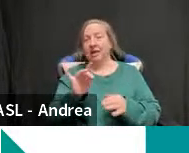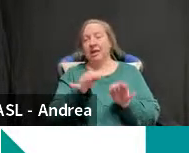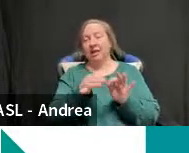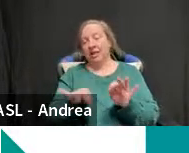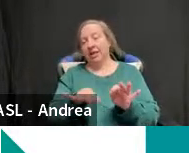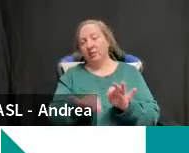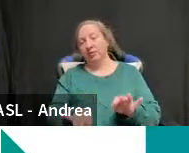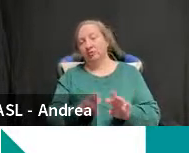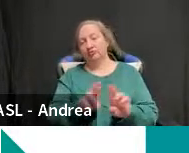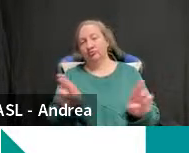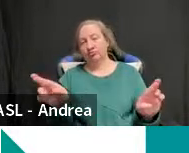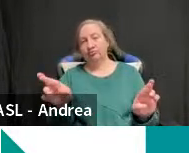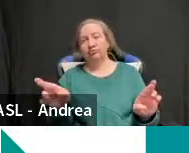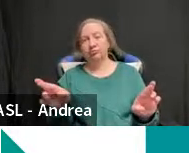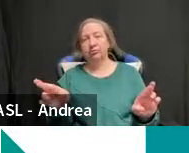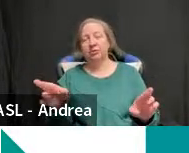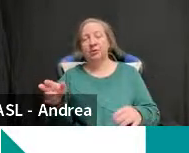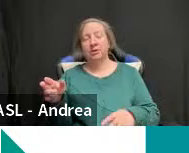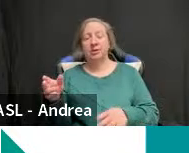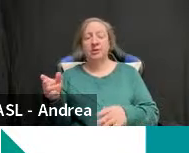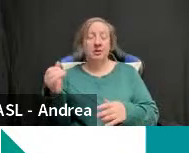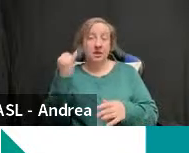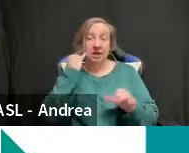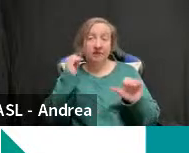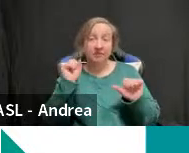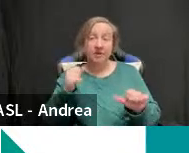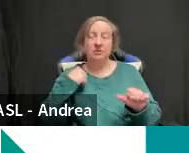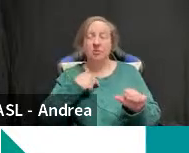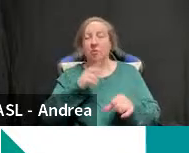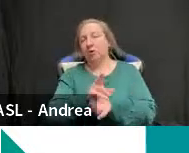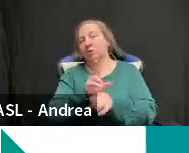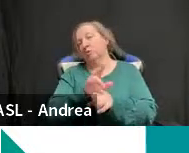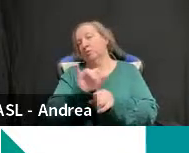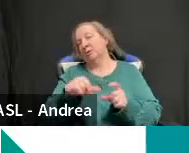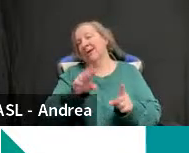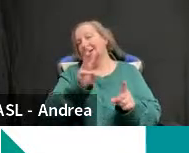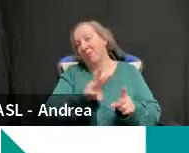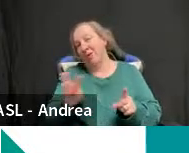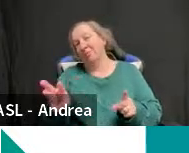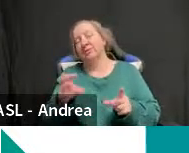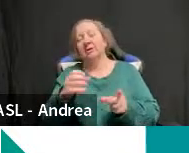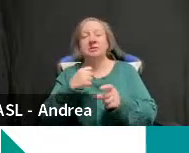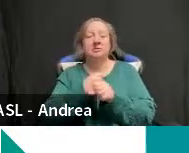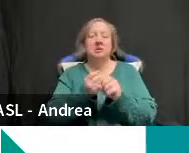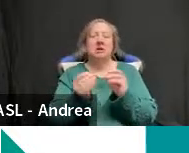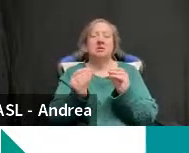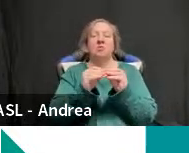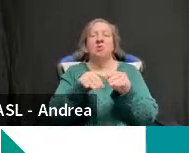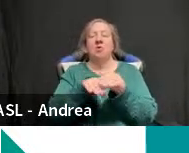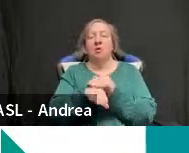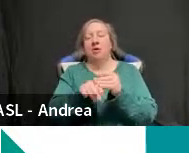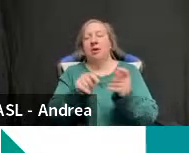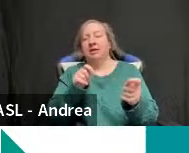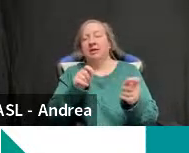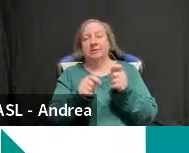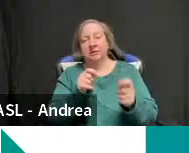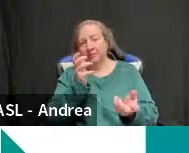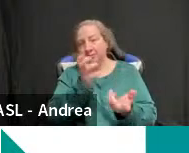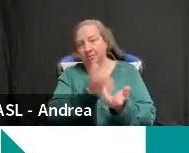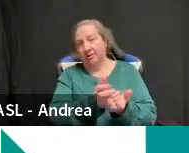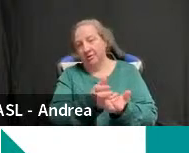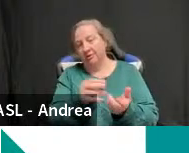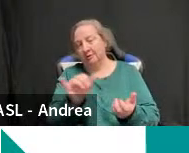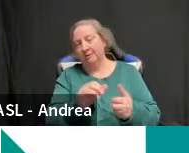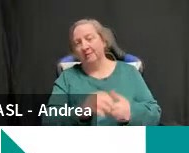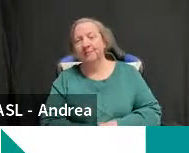languages. So we're really, where we can, leveraging our website to create more accessibility as well.